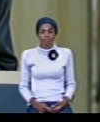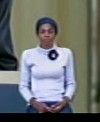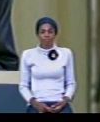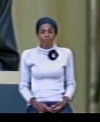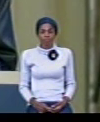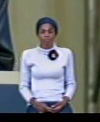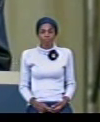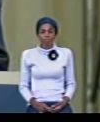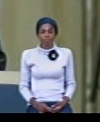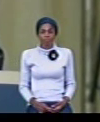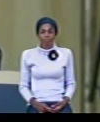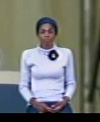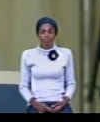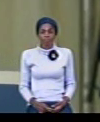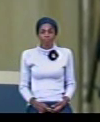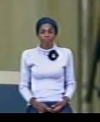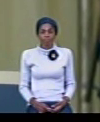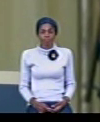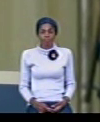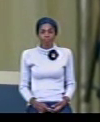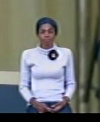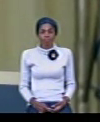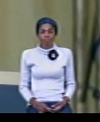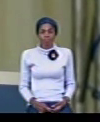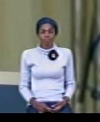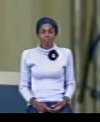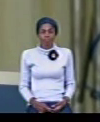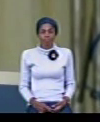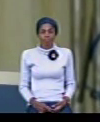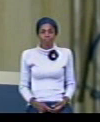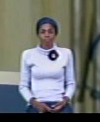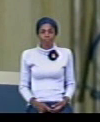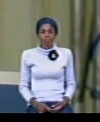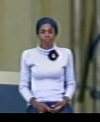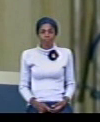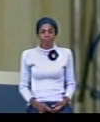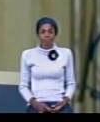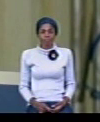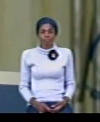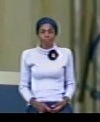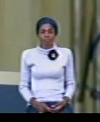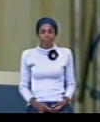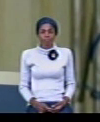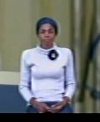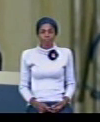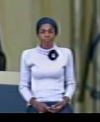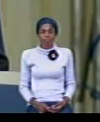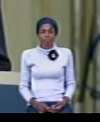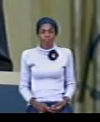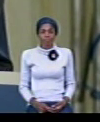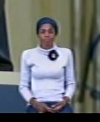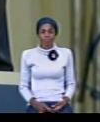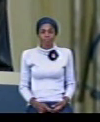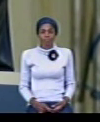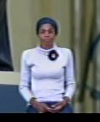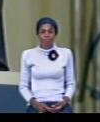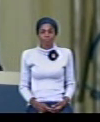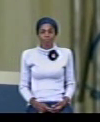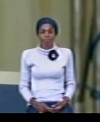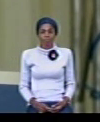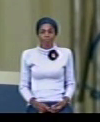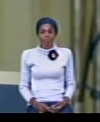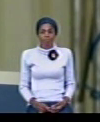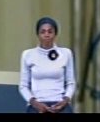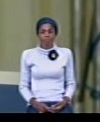power to raise the dead. Christ Jesus has the power. O tell ye far and near. O bring to him your